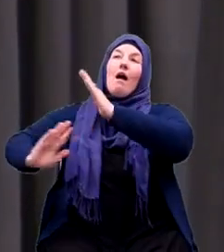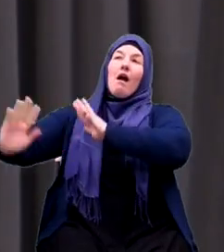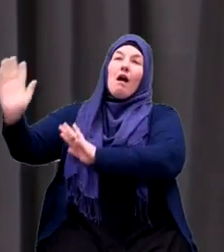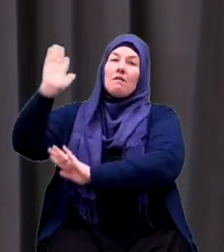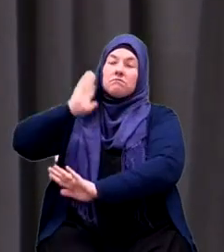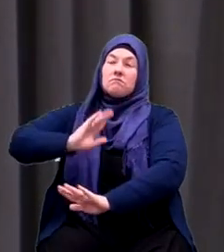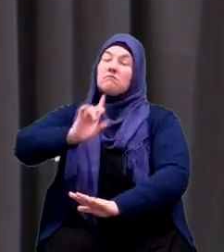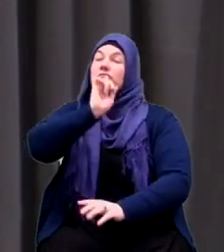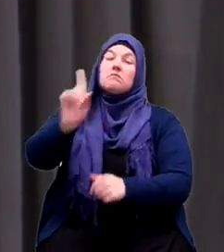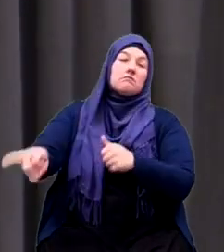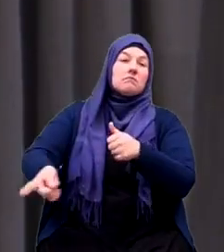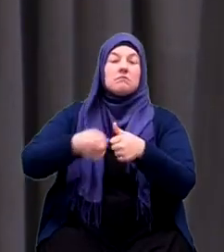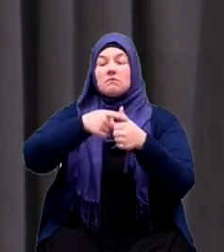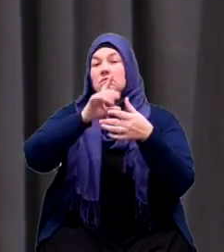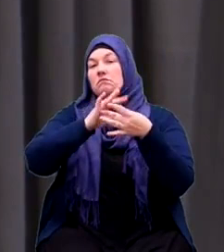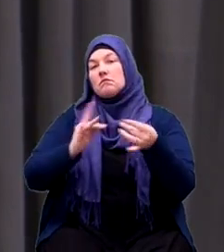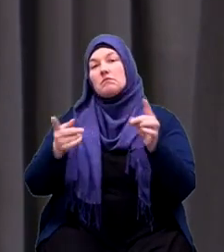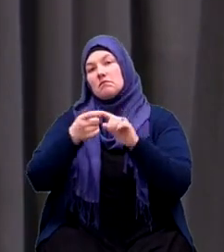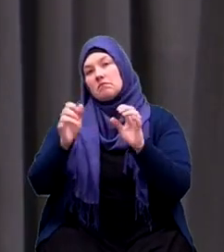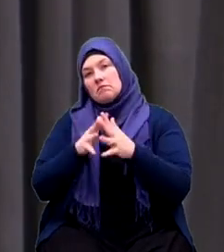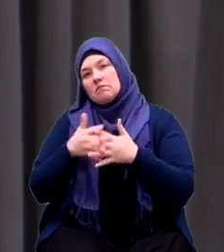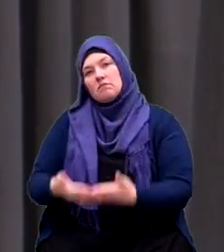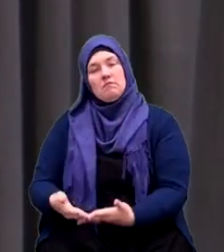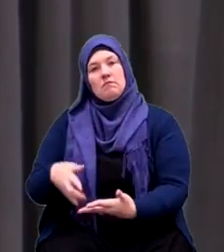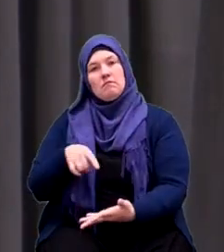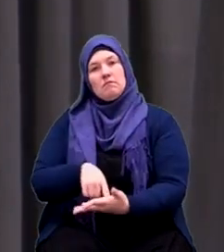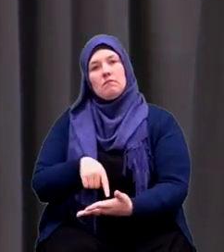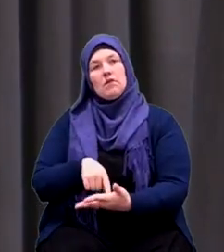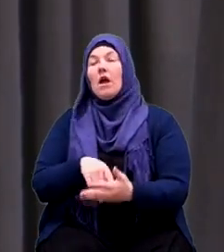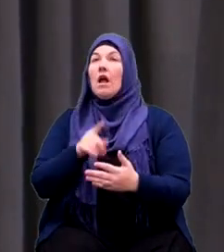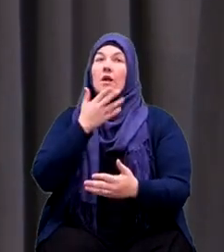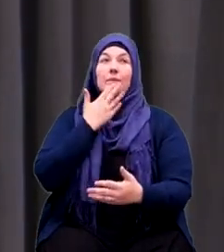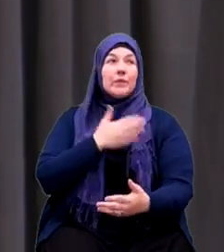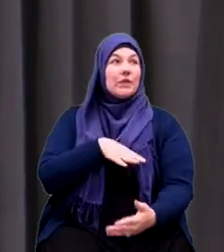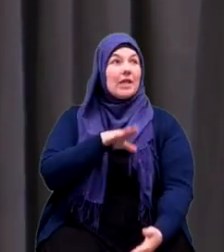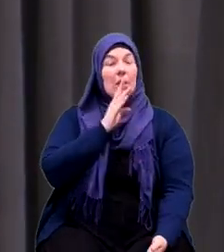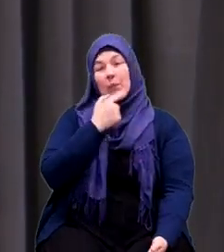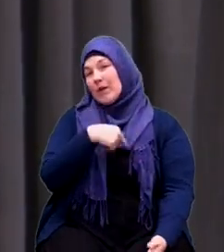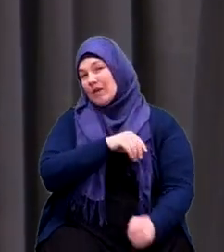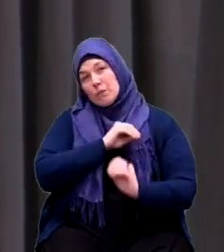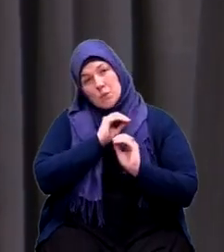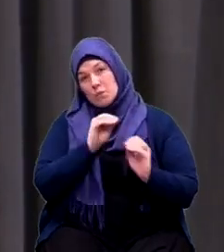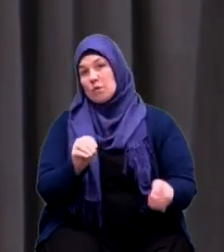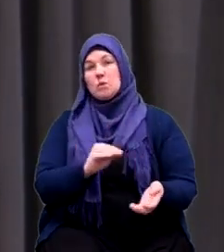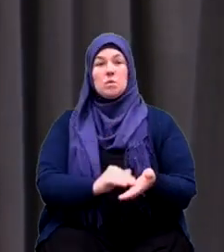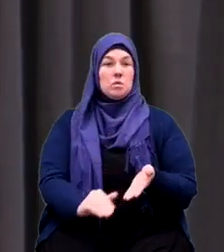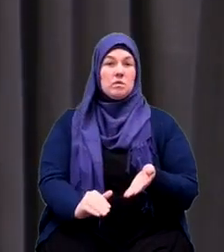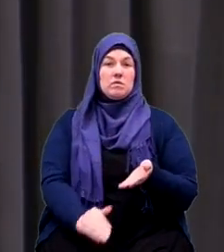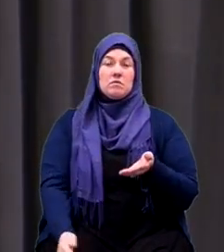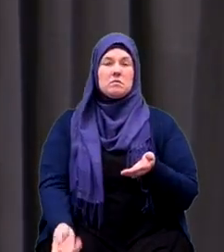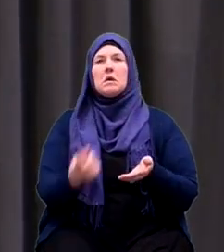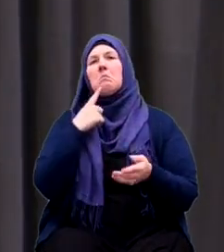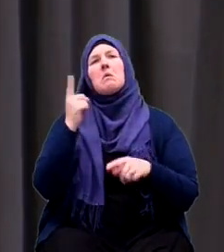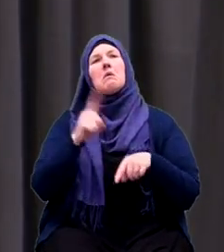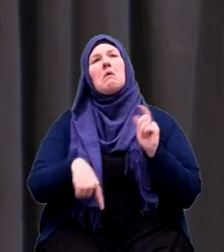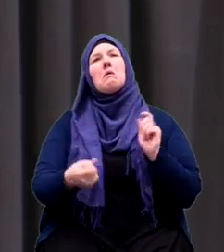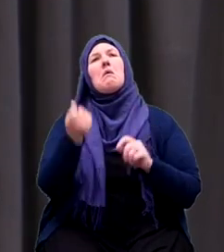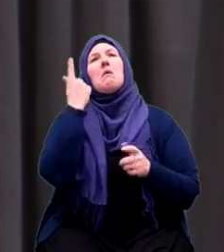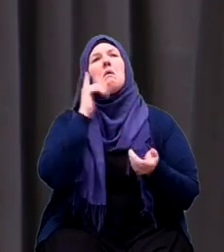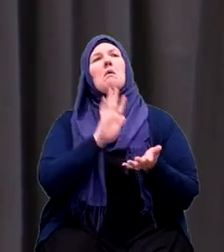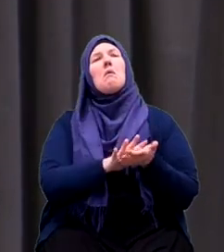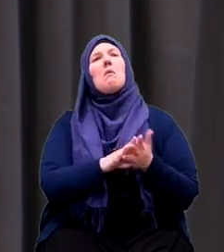original message of the Quran. And alhamdulillah, we have no excuse to say we don't understand the